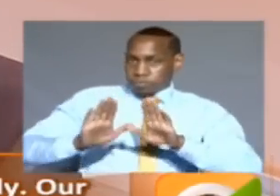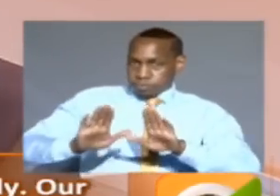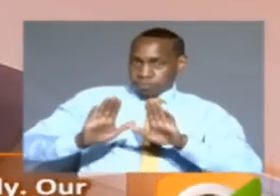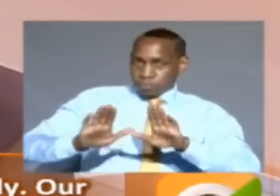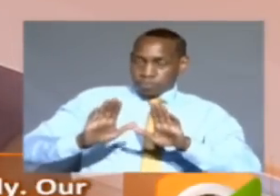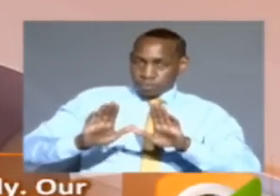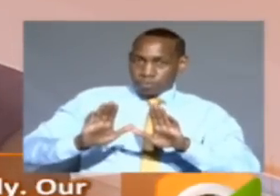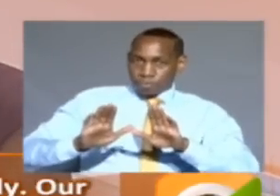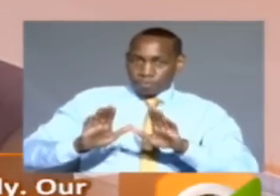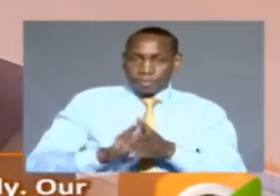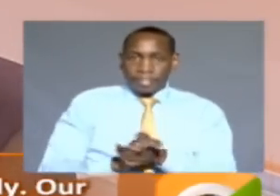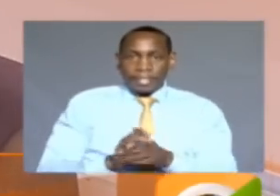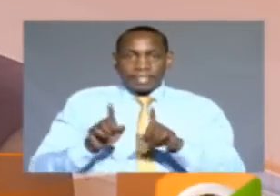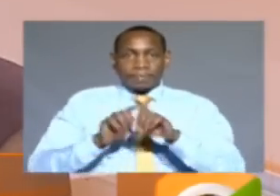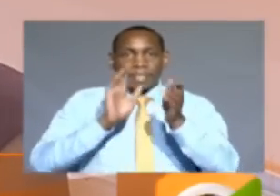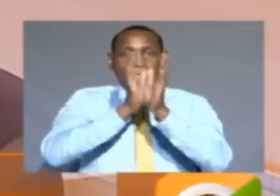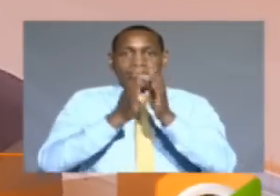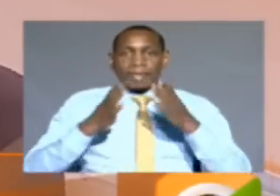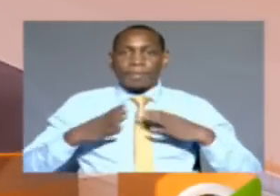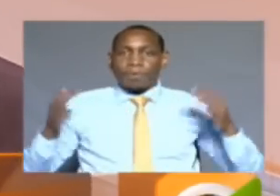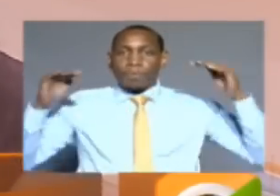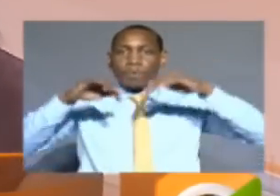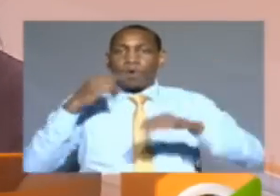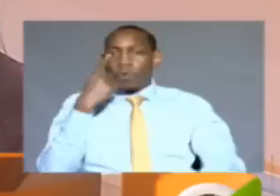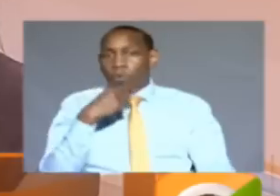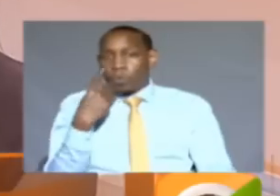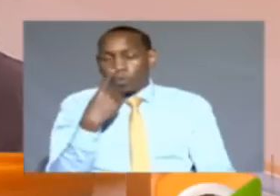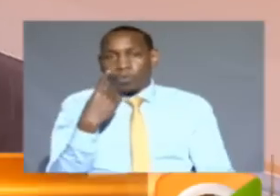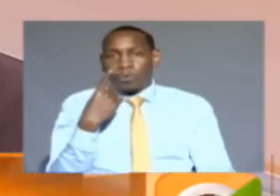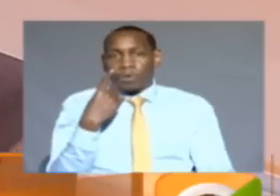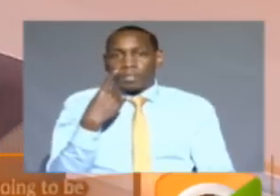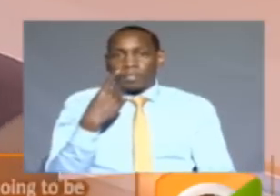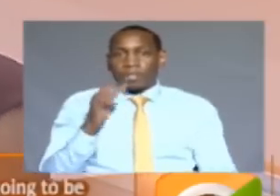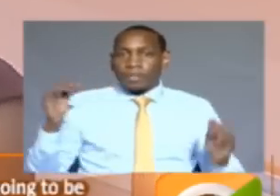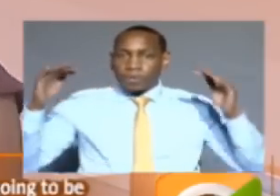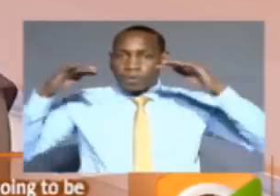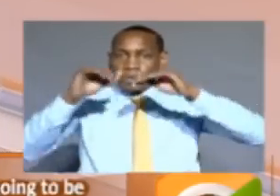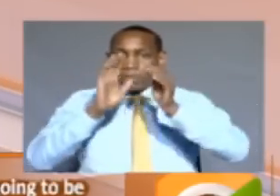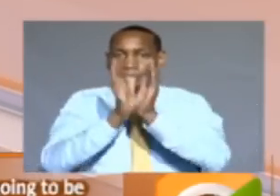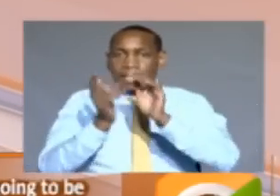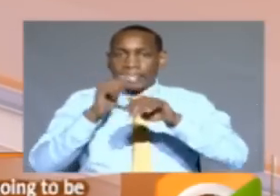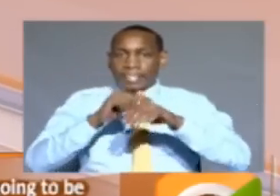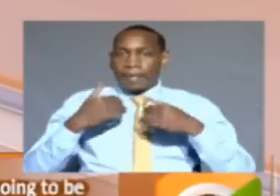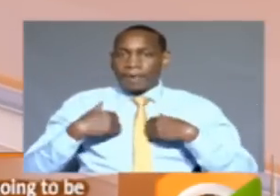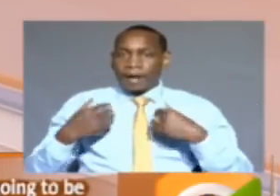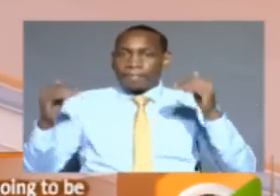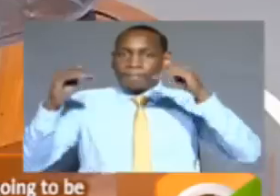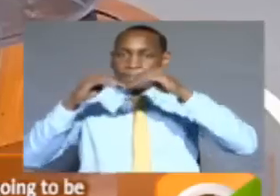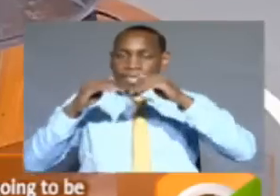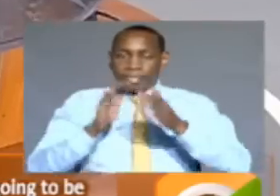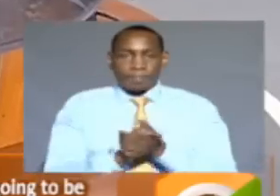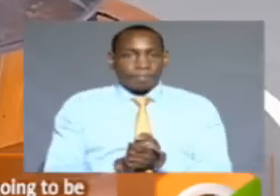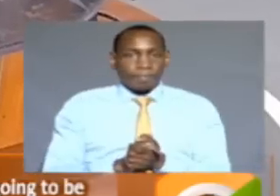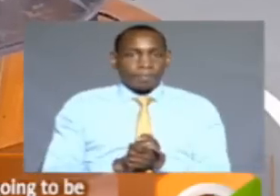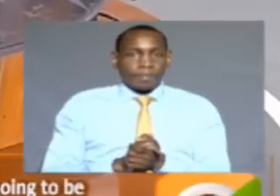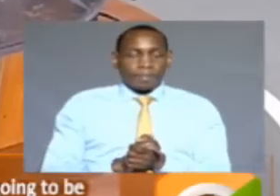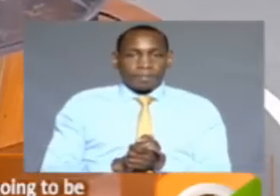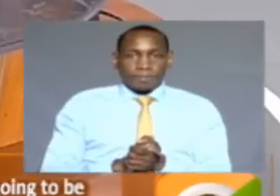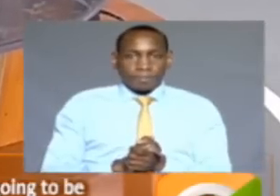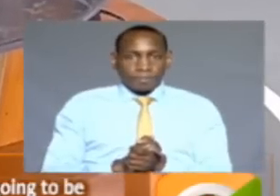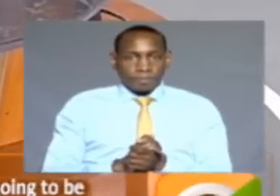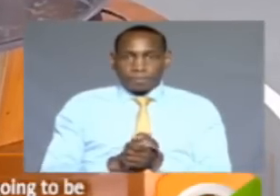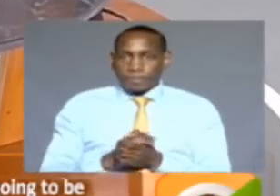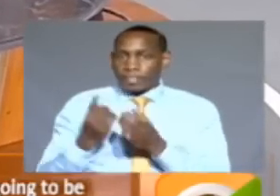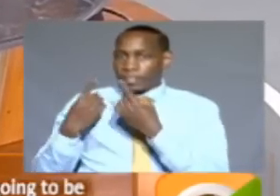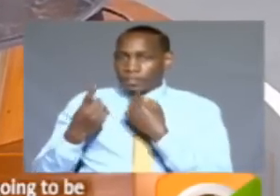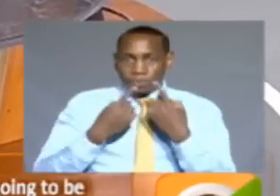in our party? Kasarani, who's there? Who's there? Actually, who are those people who are at Kasarani when they have these every county? What I'm saying, like in my village, they were